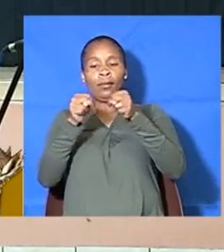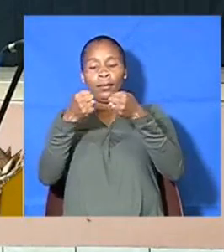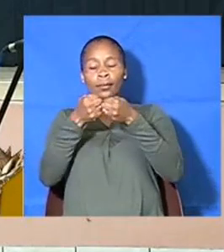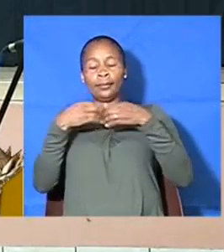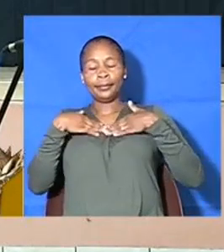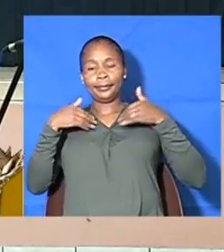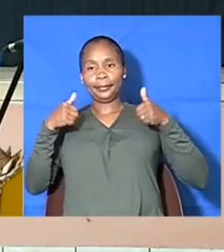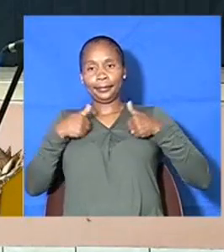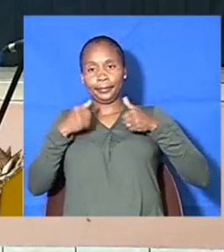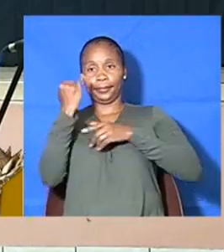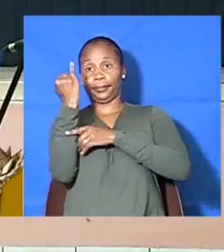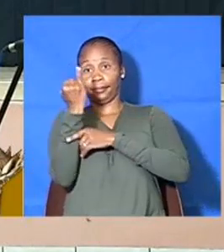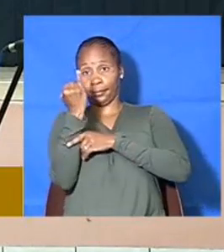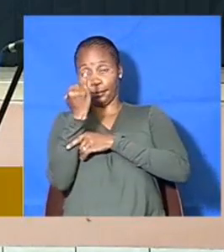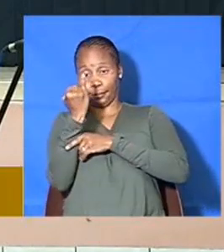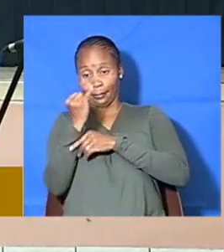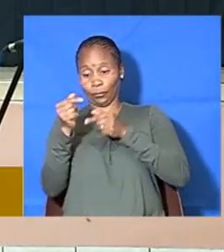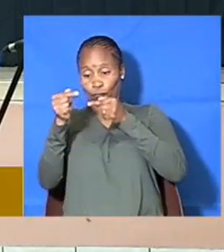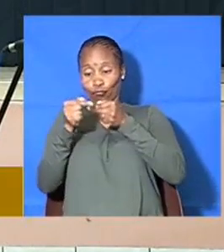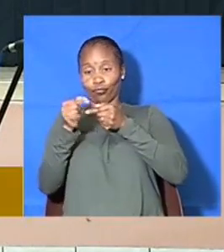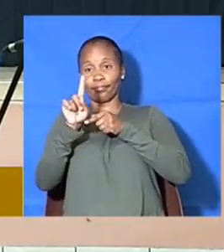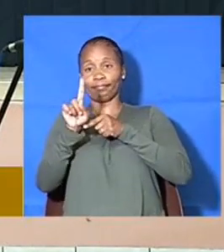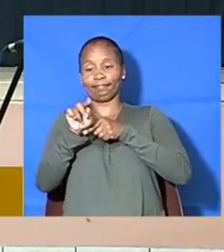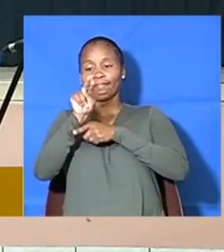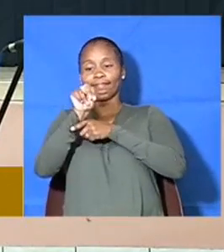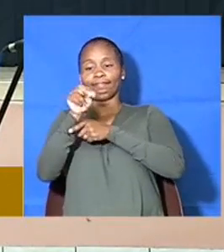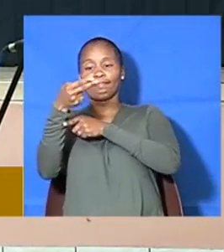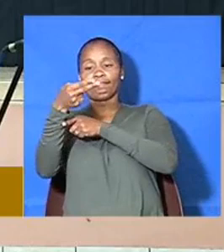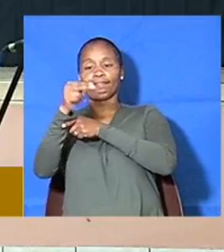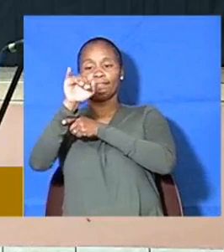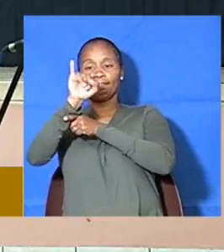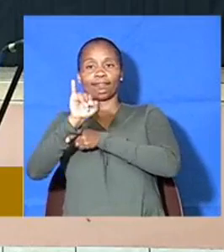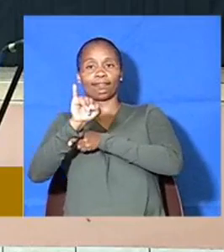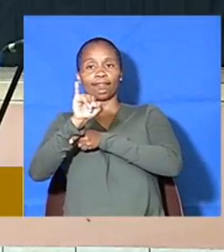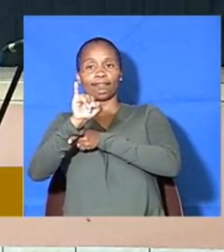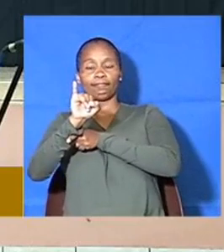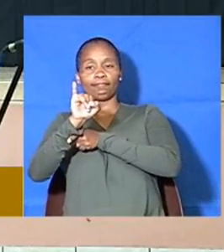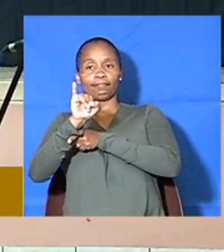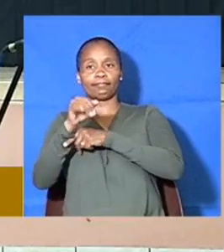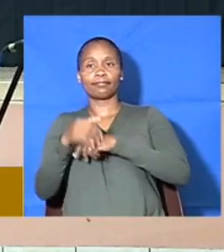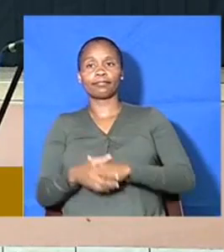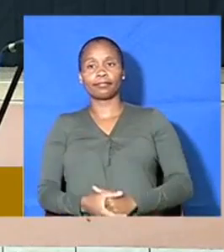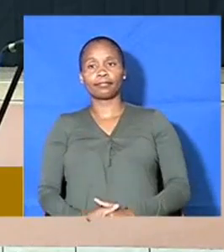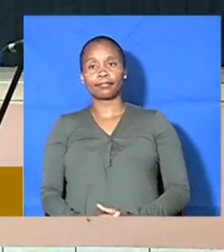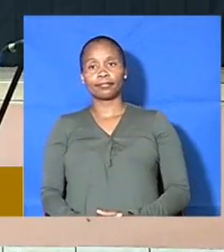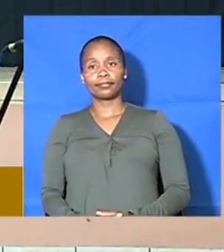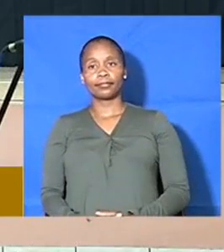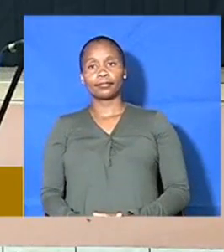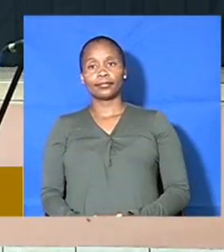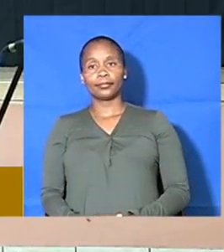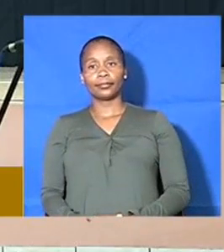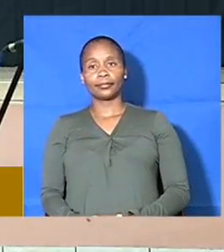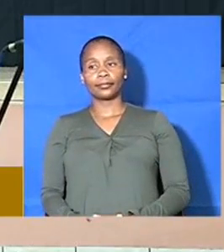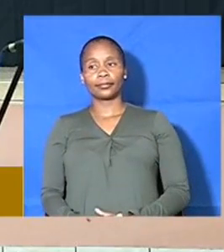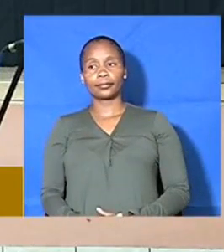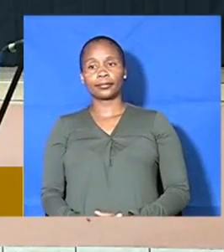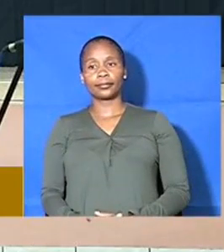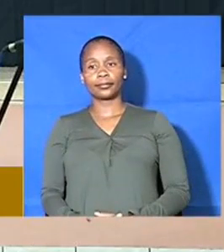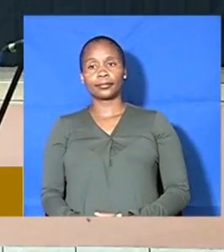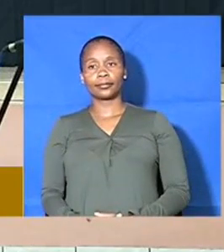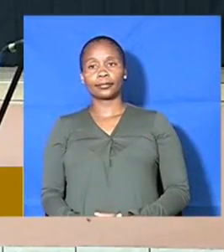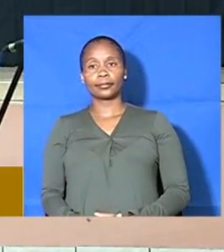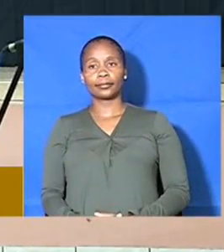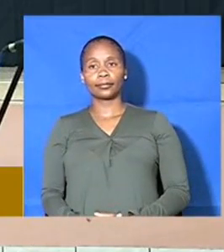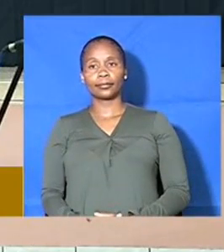district. Sir, se tshitse mo ke ena mabapile ena taba ya NHI ma ba re le Bembe ma motlhare